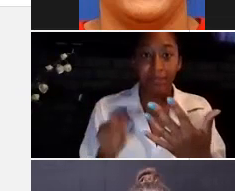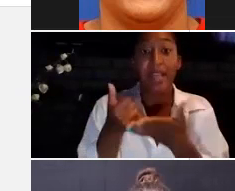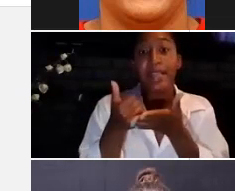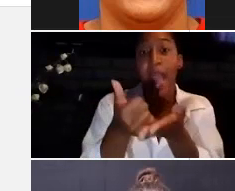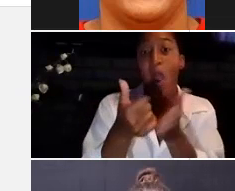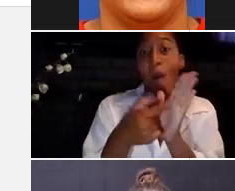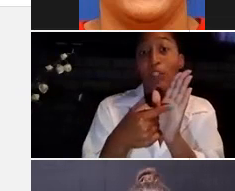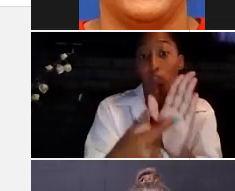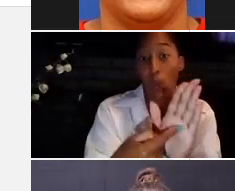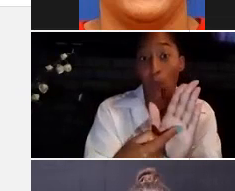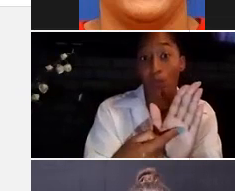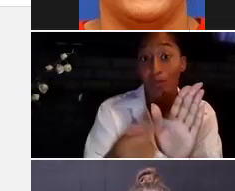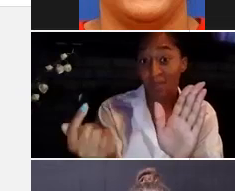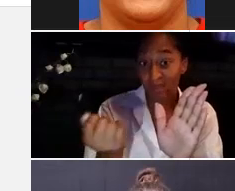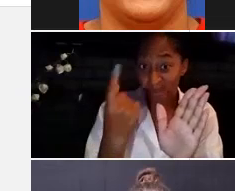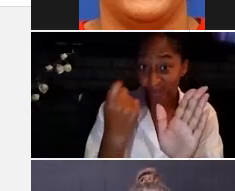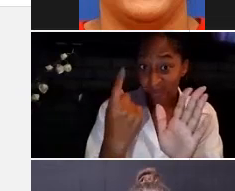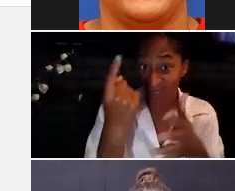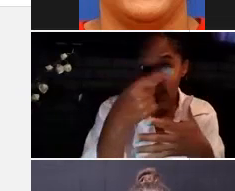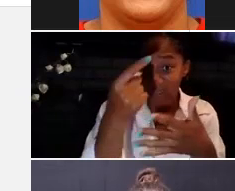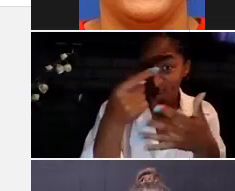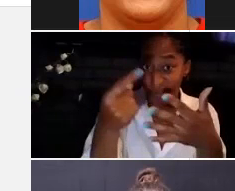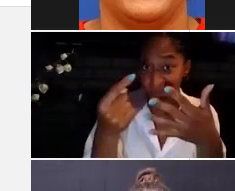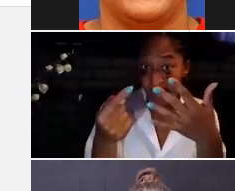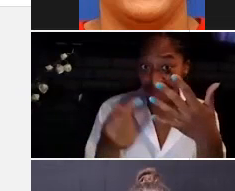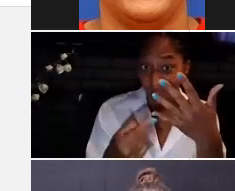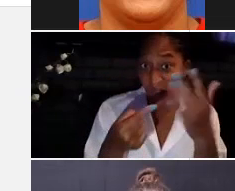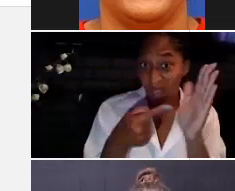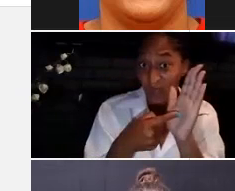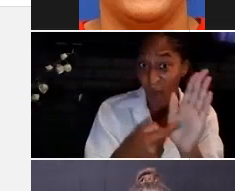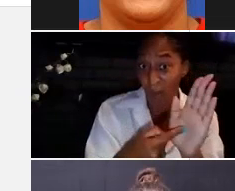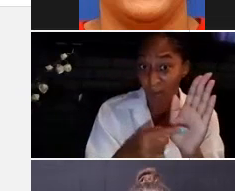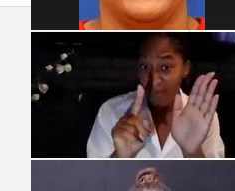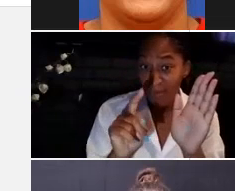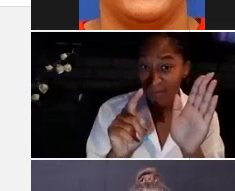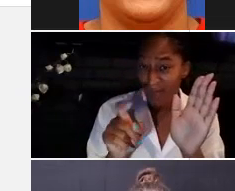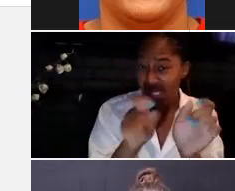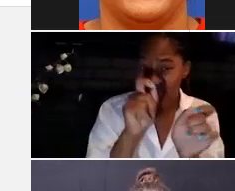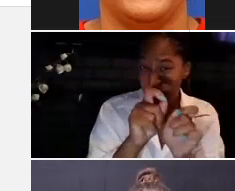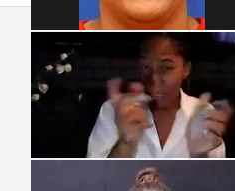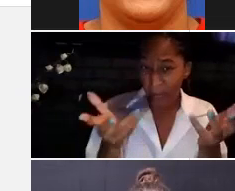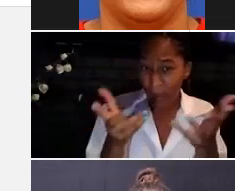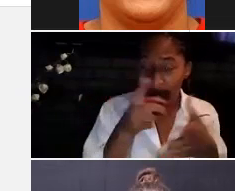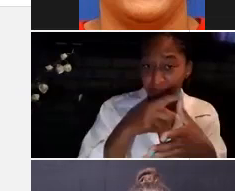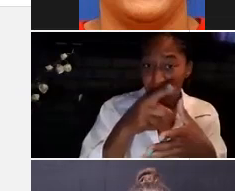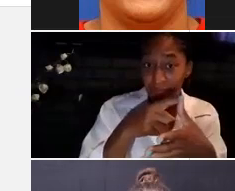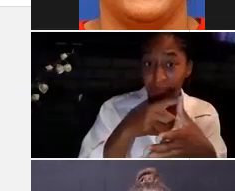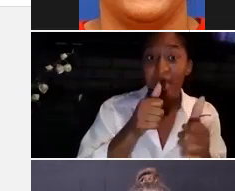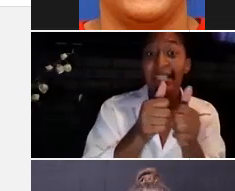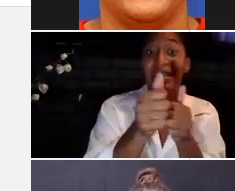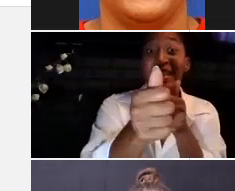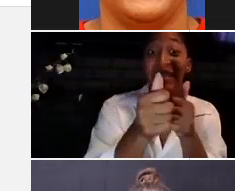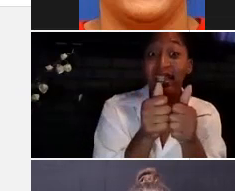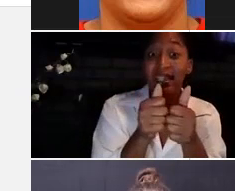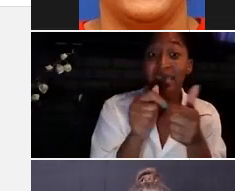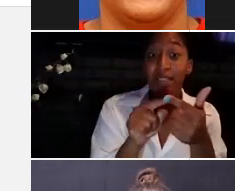you? All right? So these equations are relating distance, velocity, acceleration, and